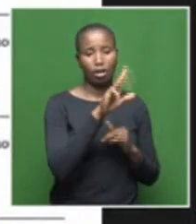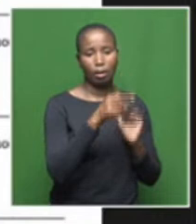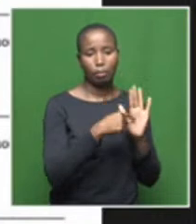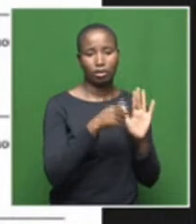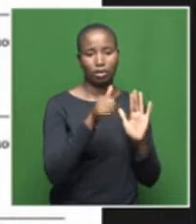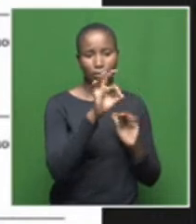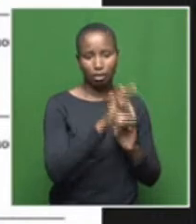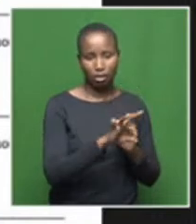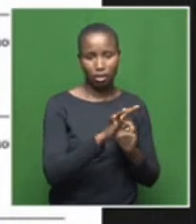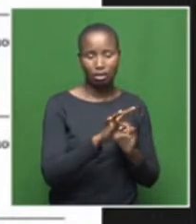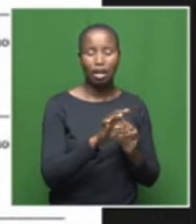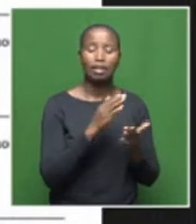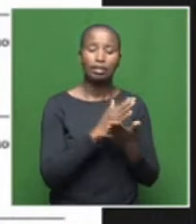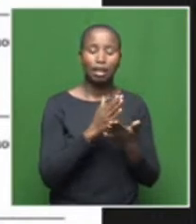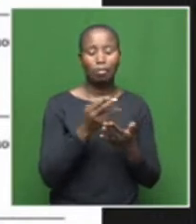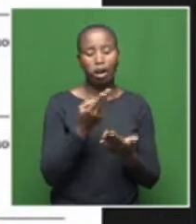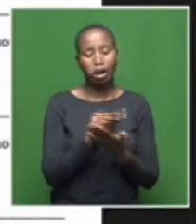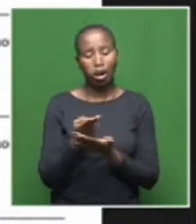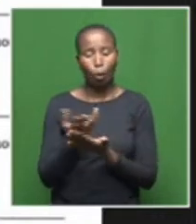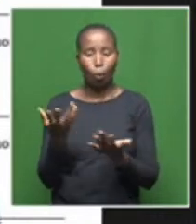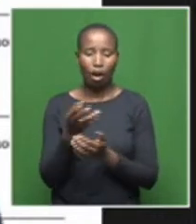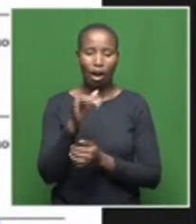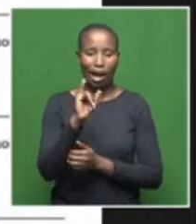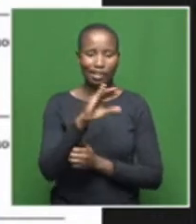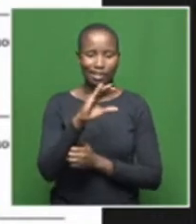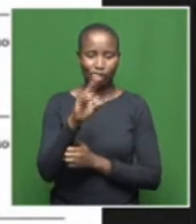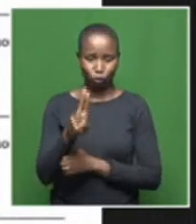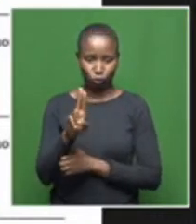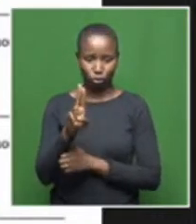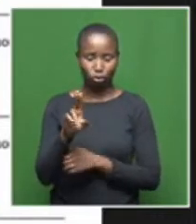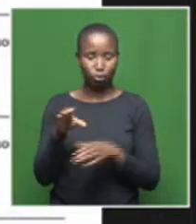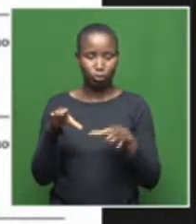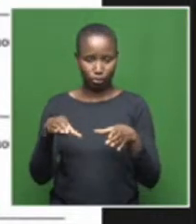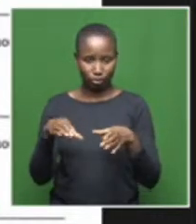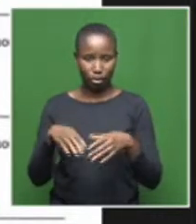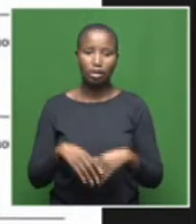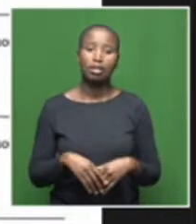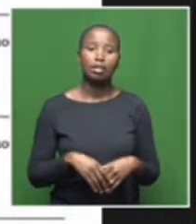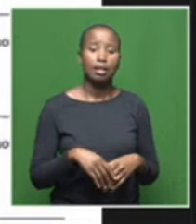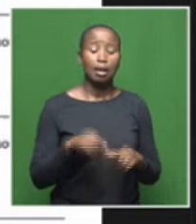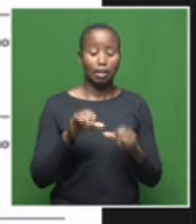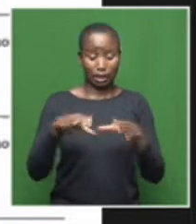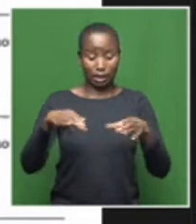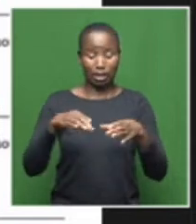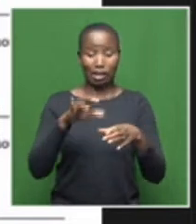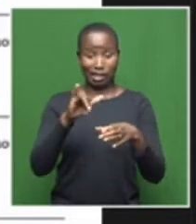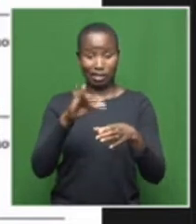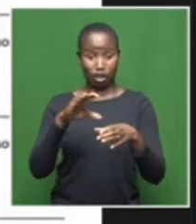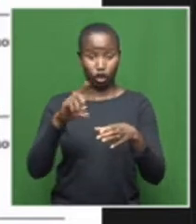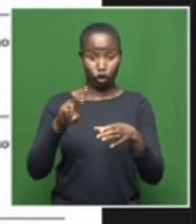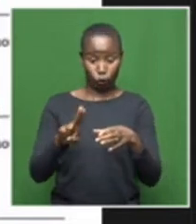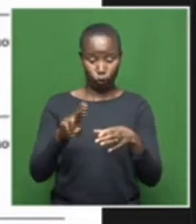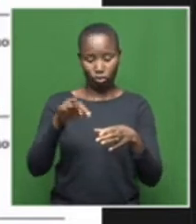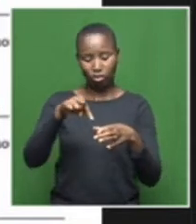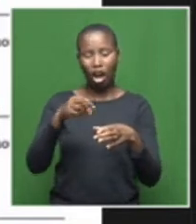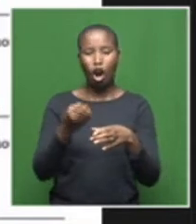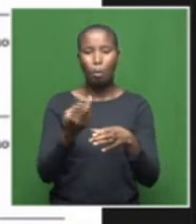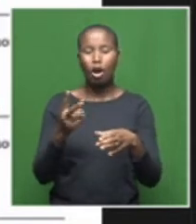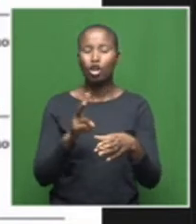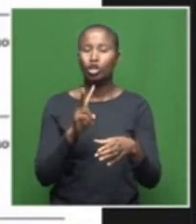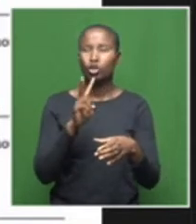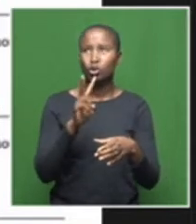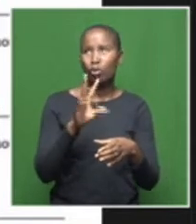are in ICU. So in absolute numbers, those who are treated in the ICUs are just under